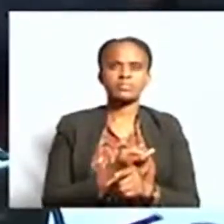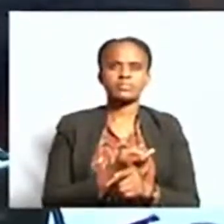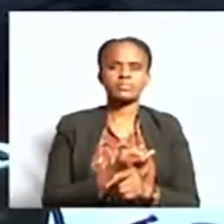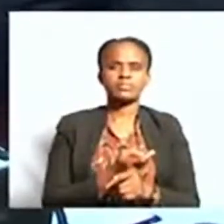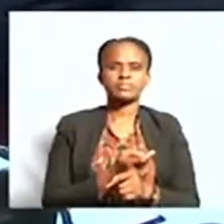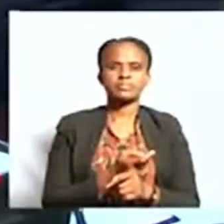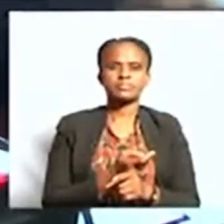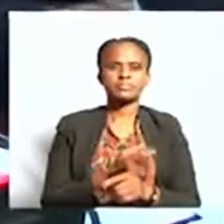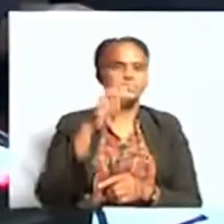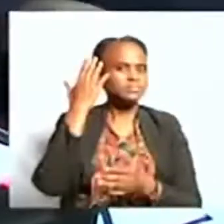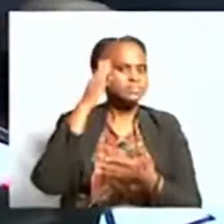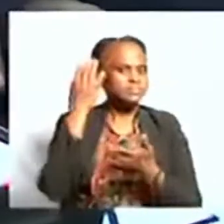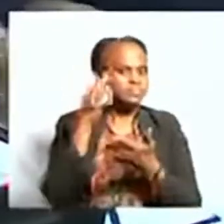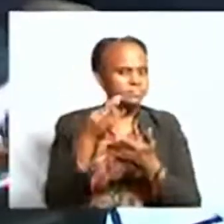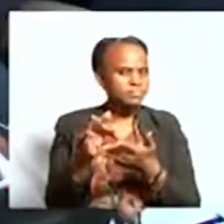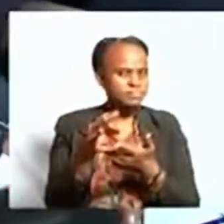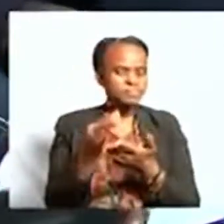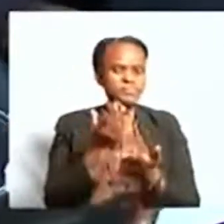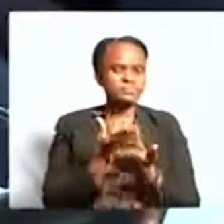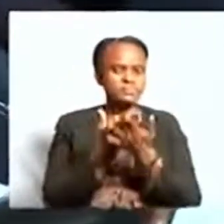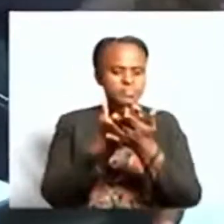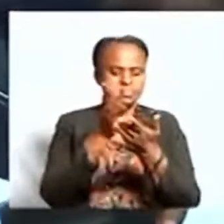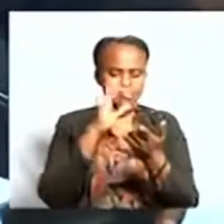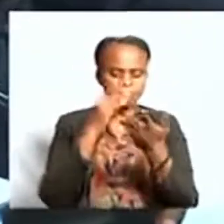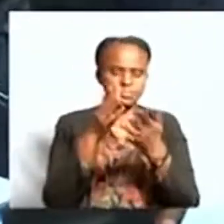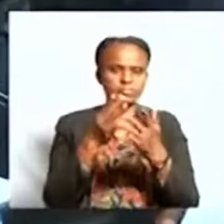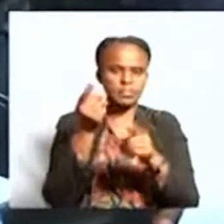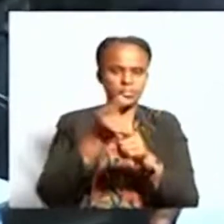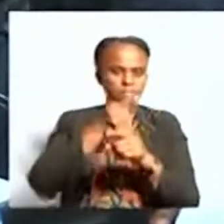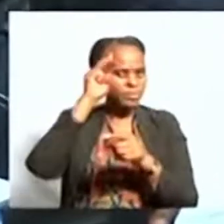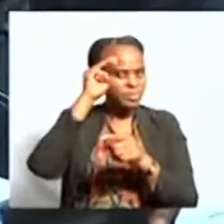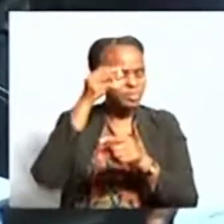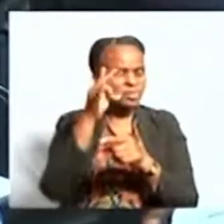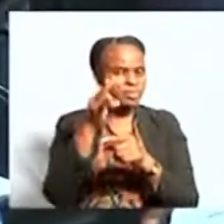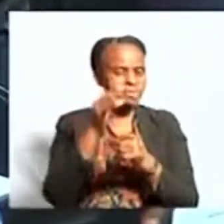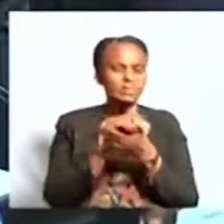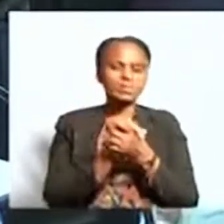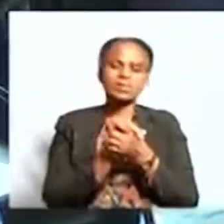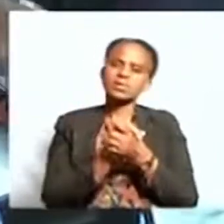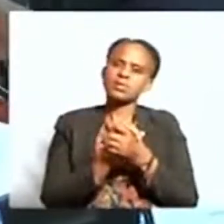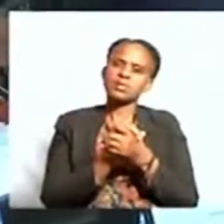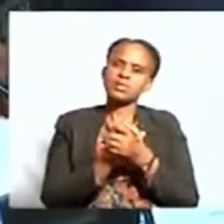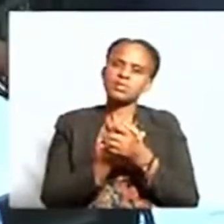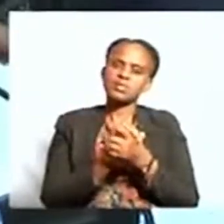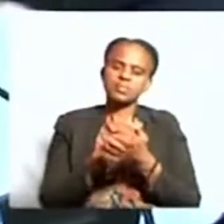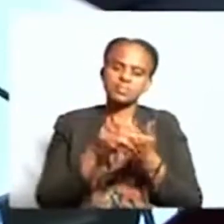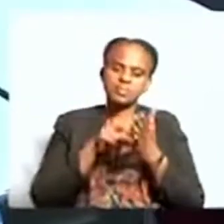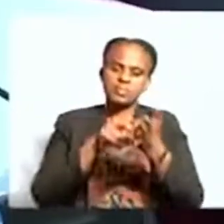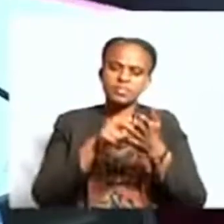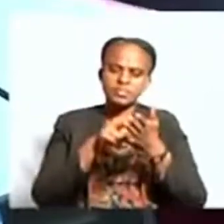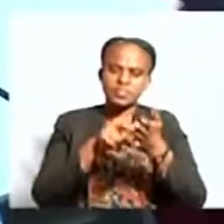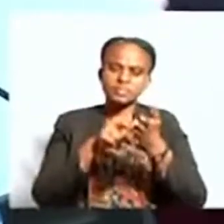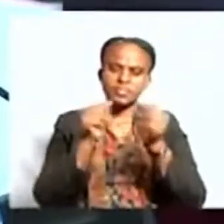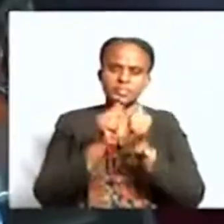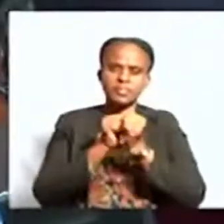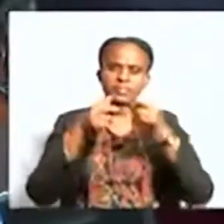the Permanent Secretary from the Ministry of Transport and